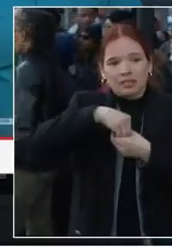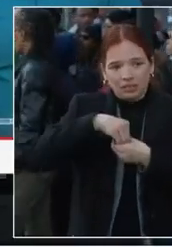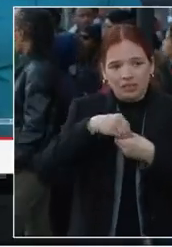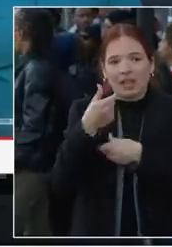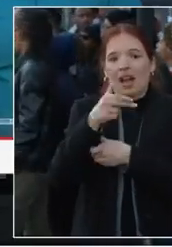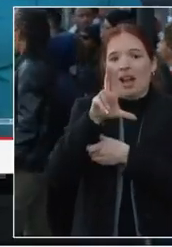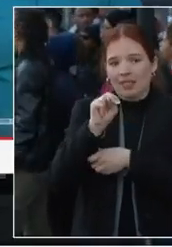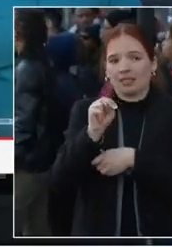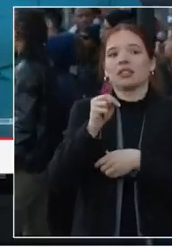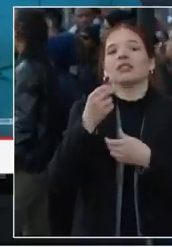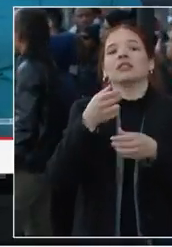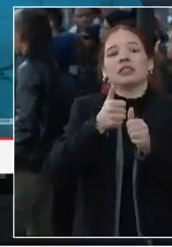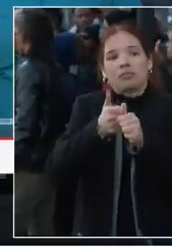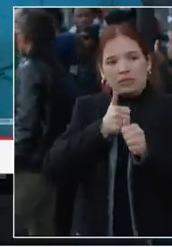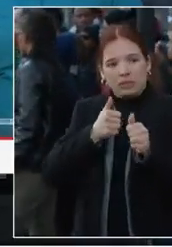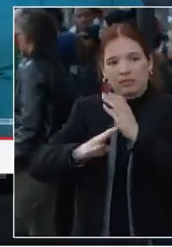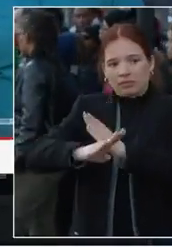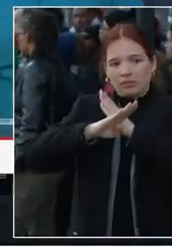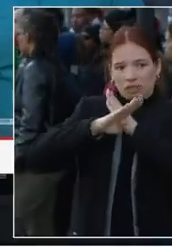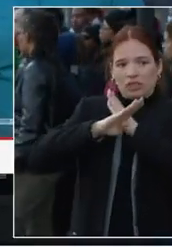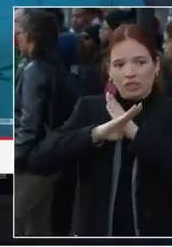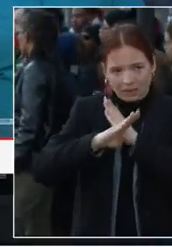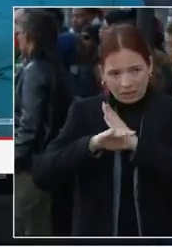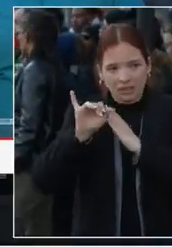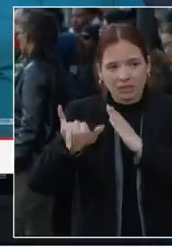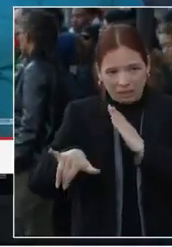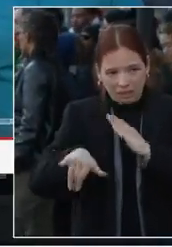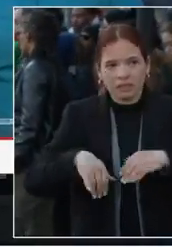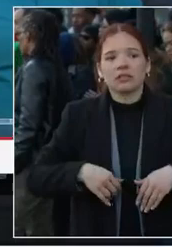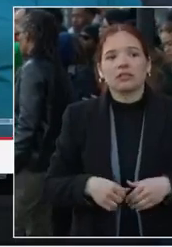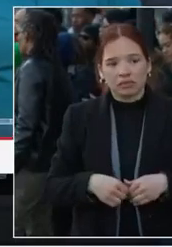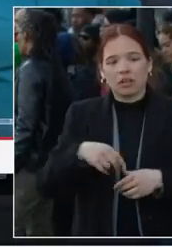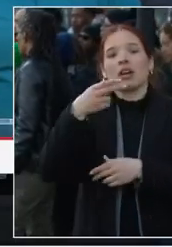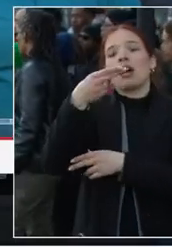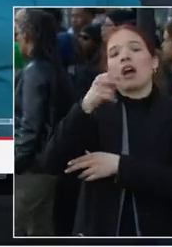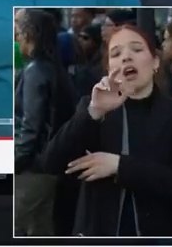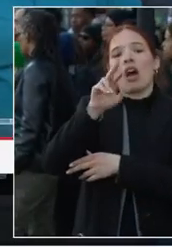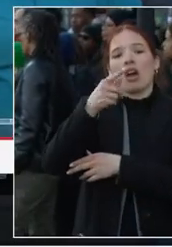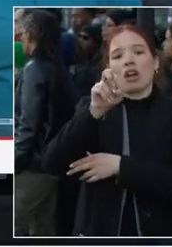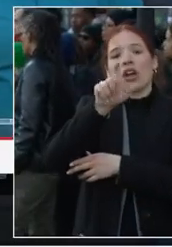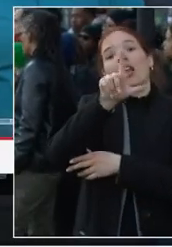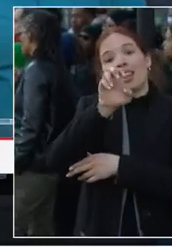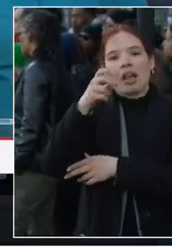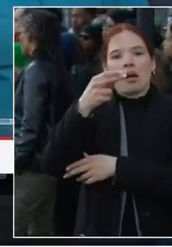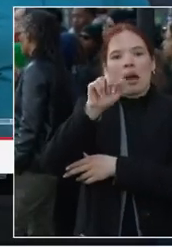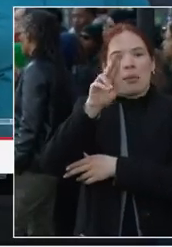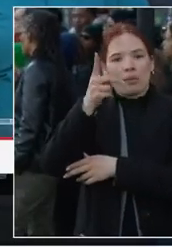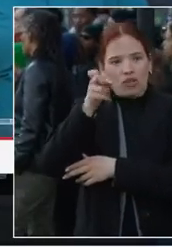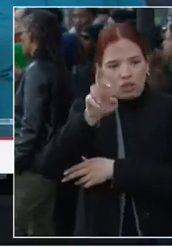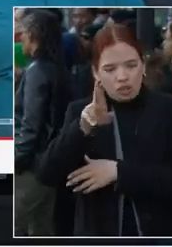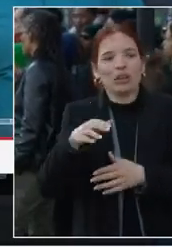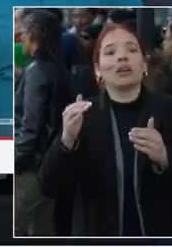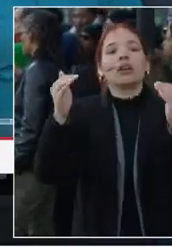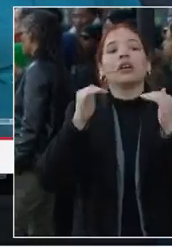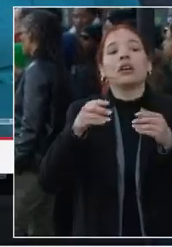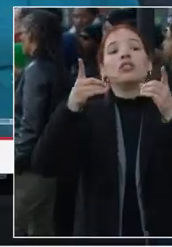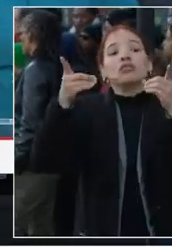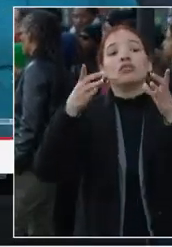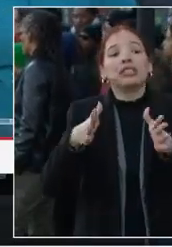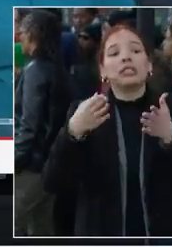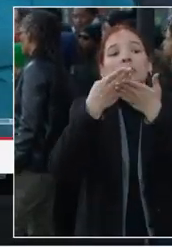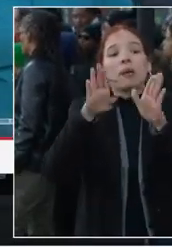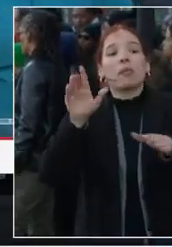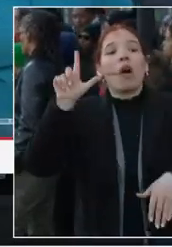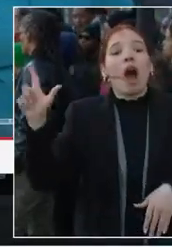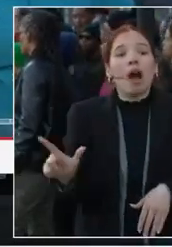Director, Linda Harley Harper. He's been mentioned, but I'll mention again our Director of the Public